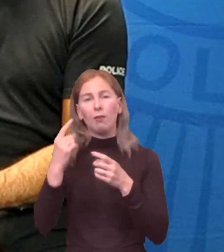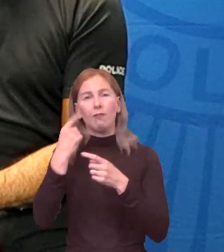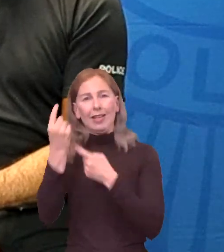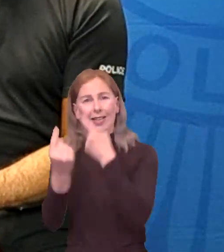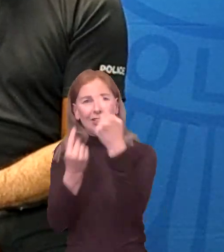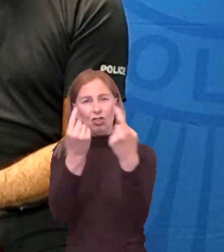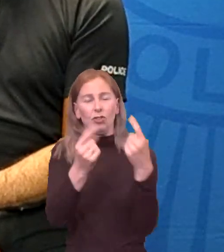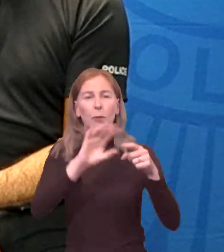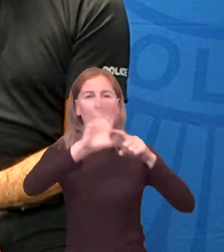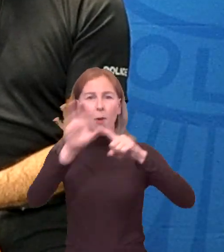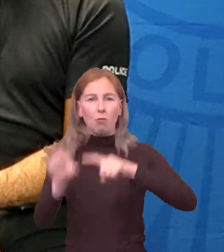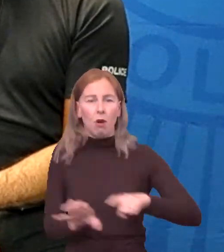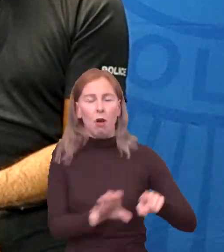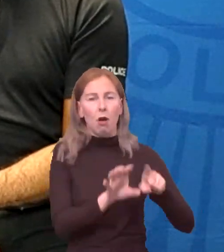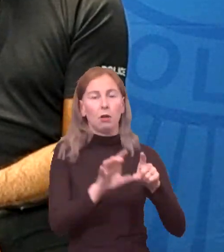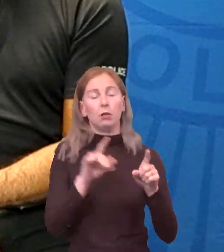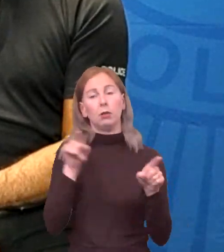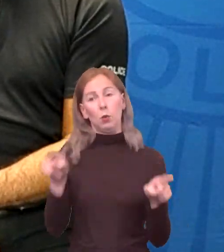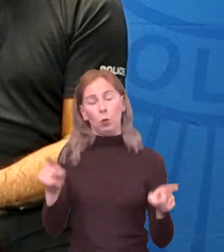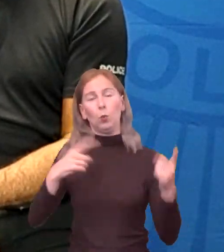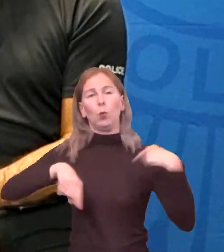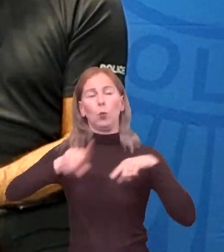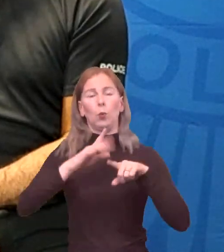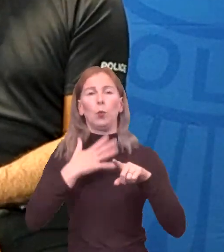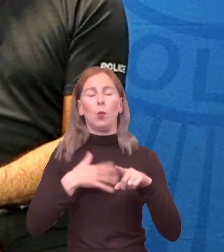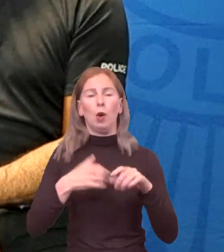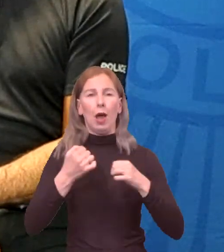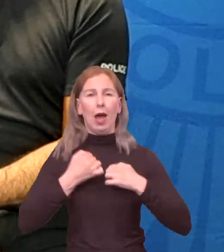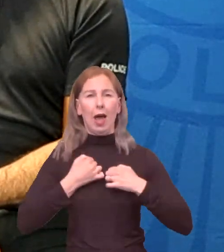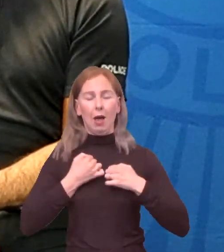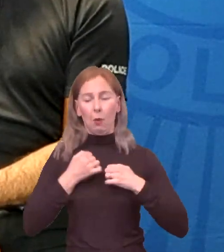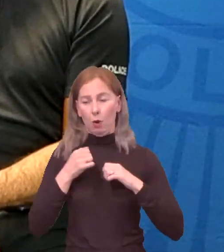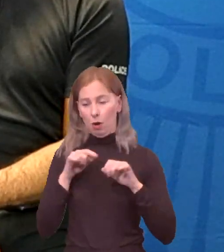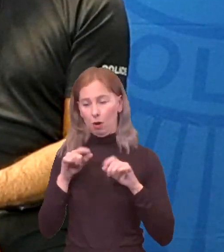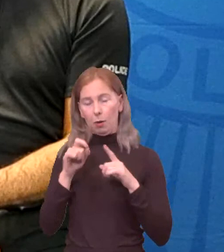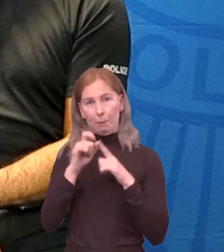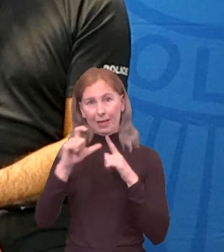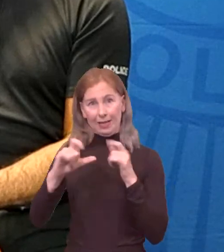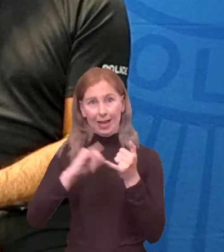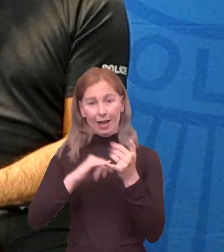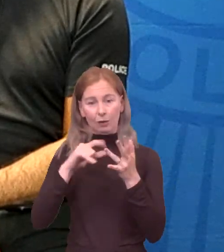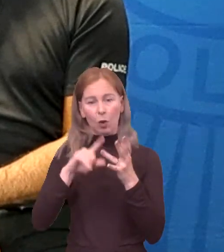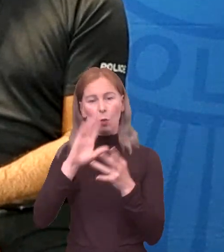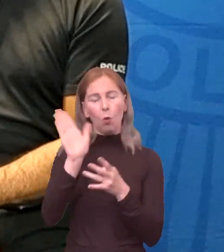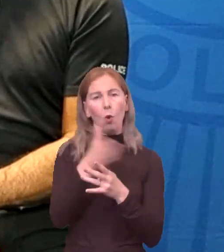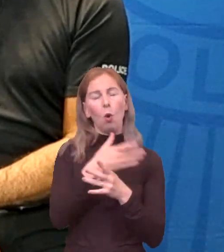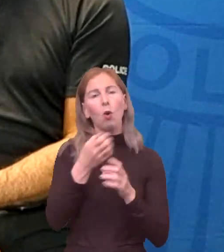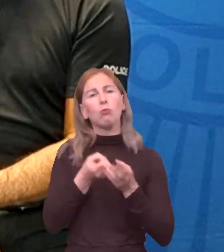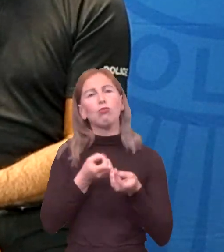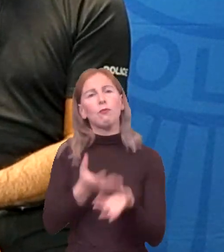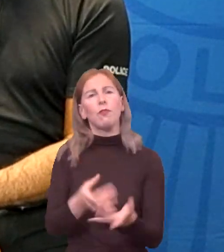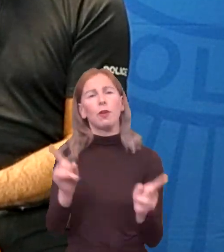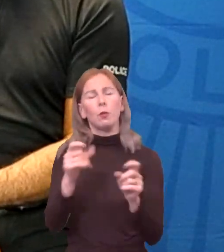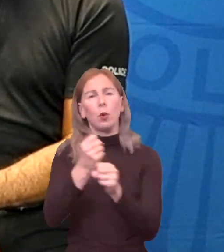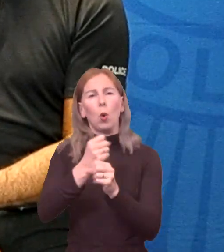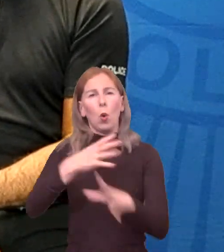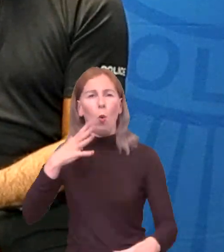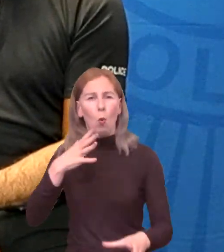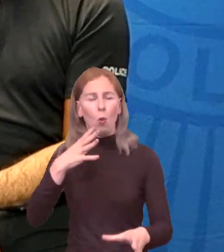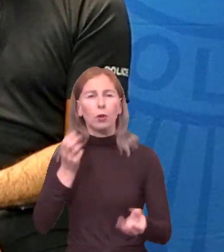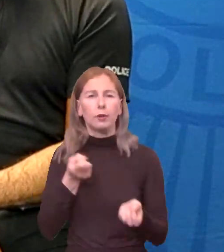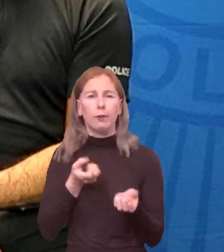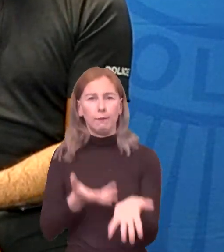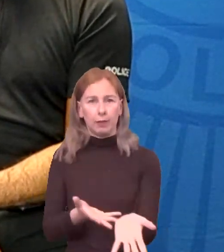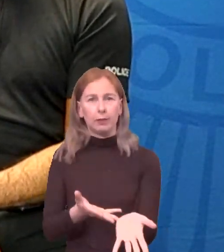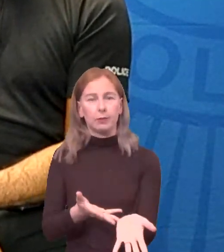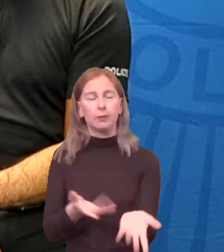rural community is to provide what we call a golden service. So we understand and recognise